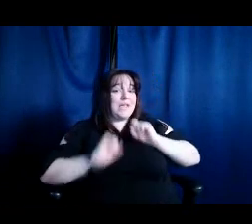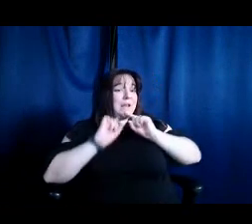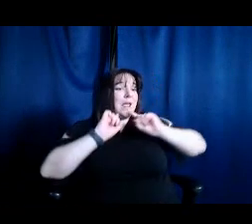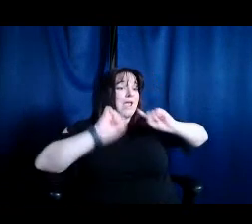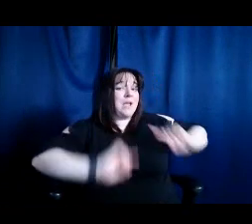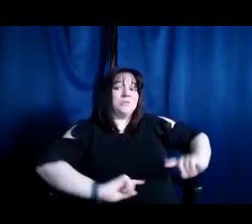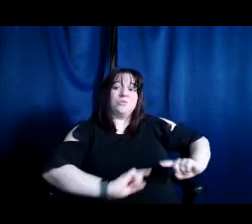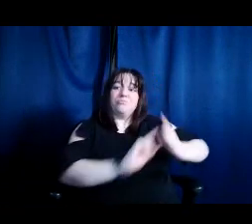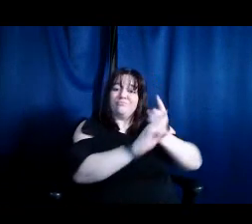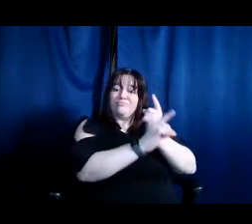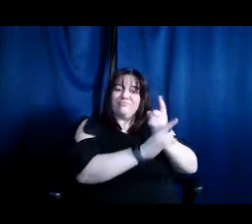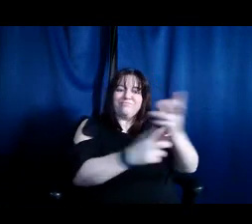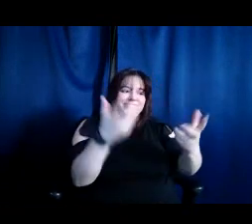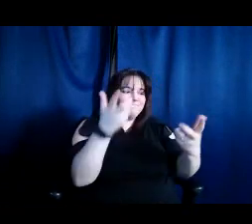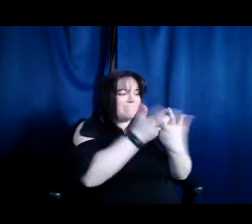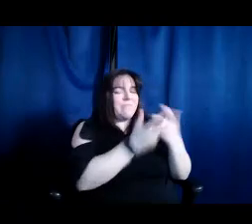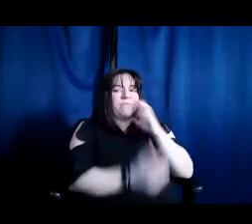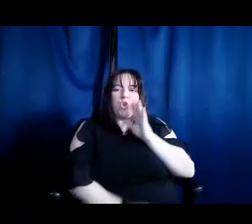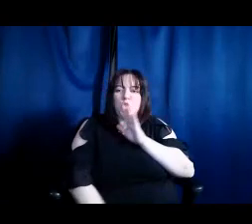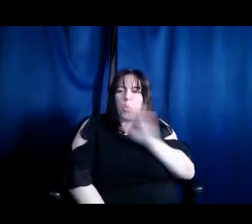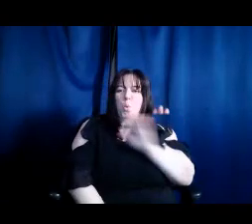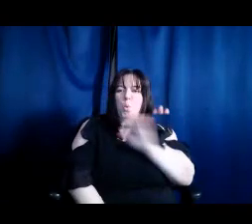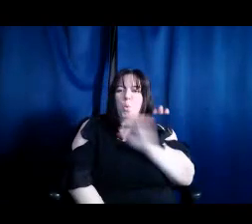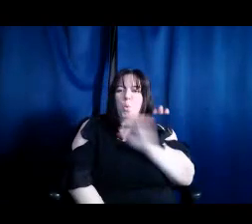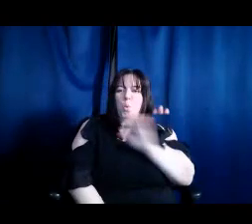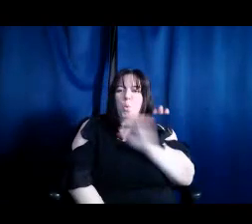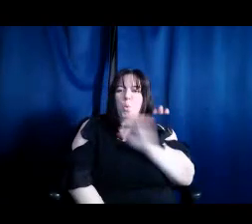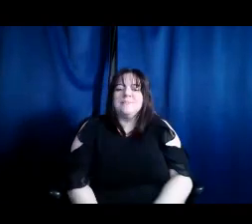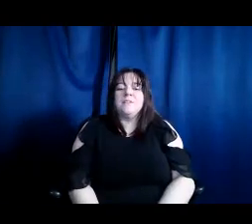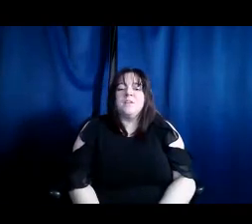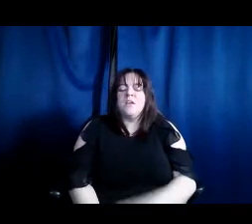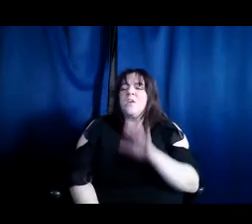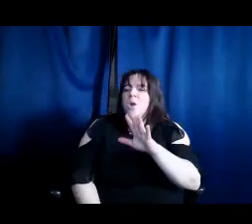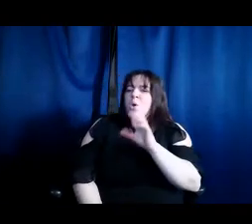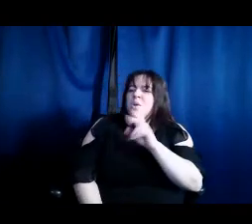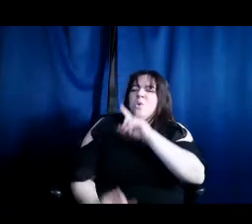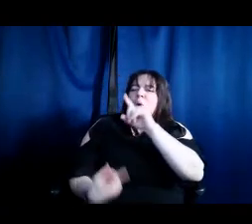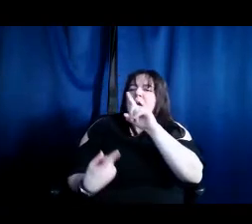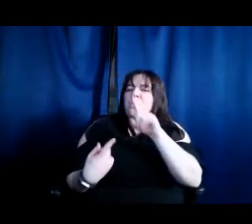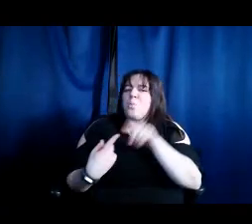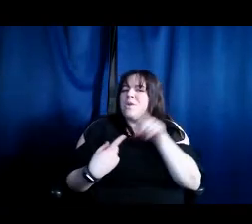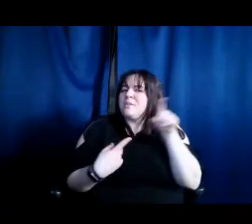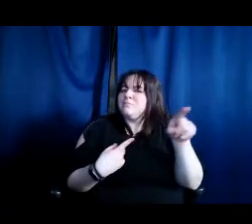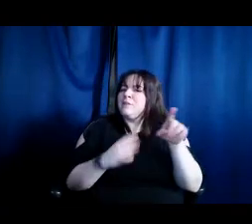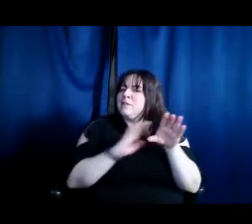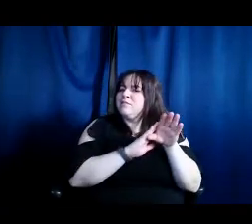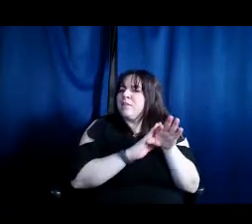Okay, and then the next question, when will the entirety of this video be available on demand?